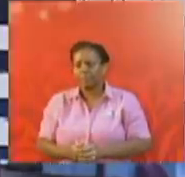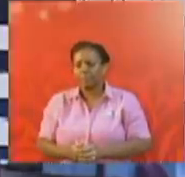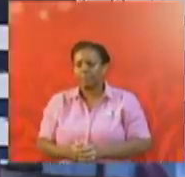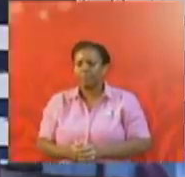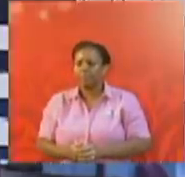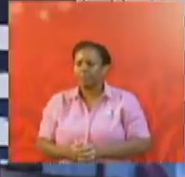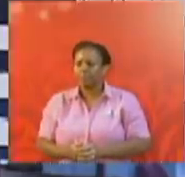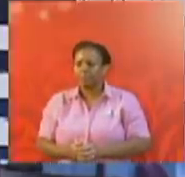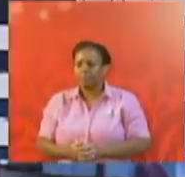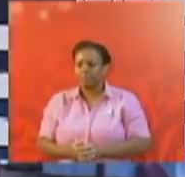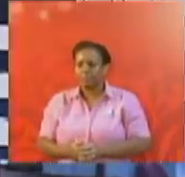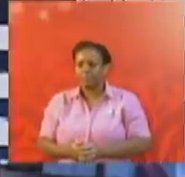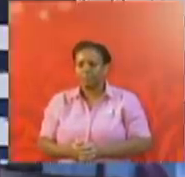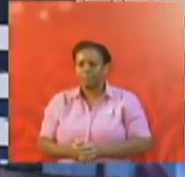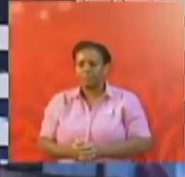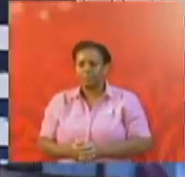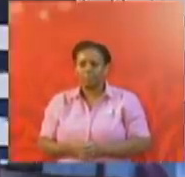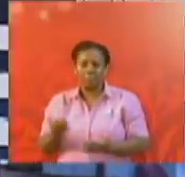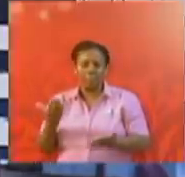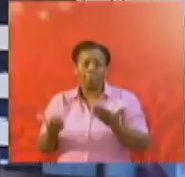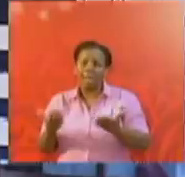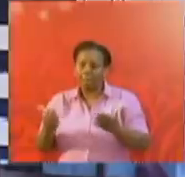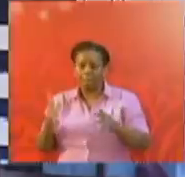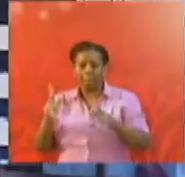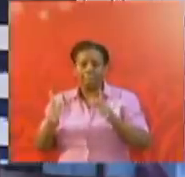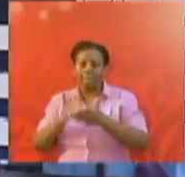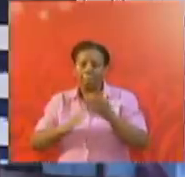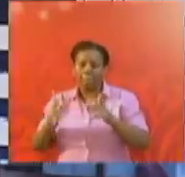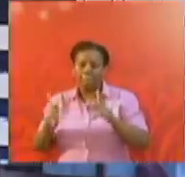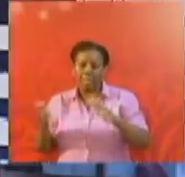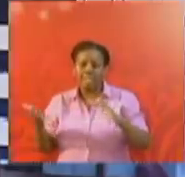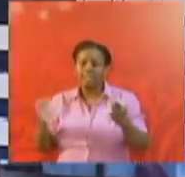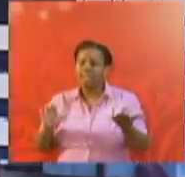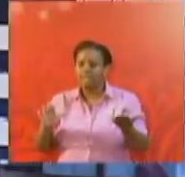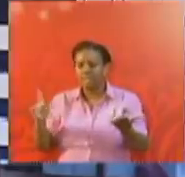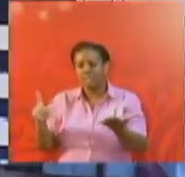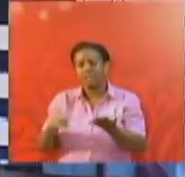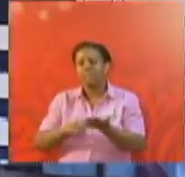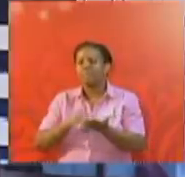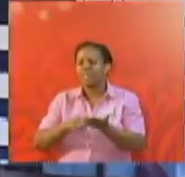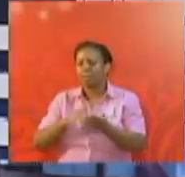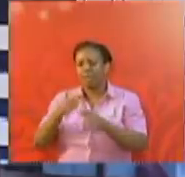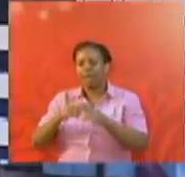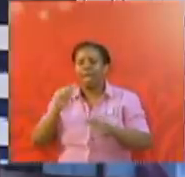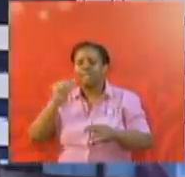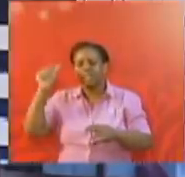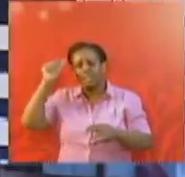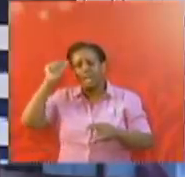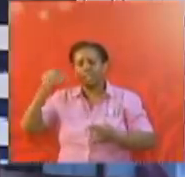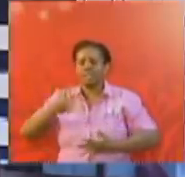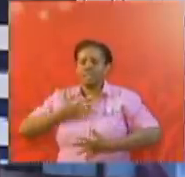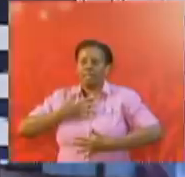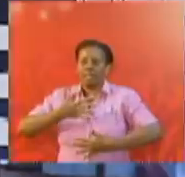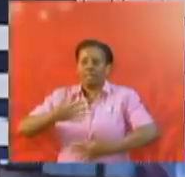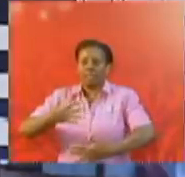that patients die or suffer from is something called adult respiratory distress syndrome, where the lungs